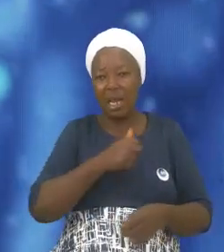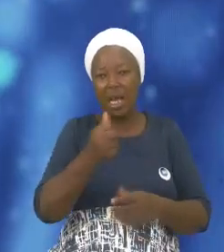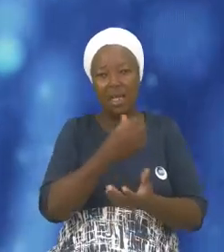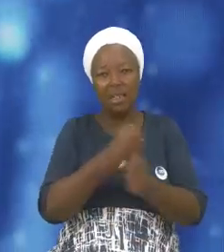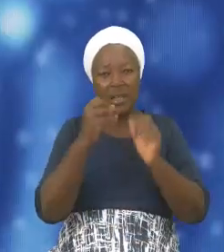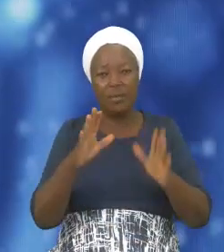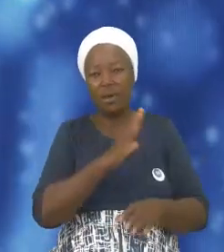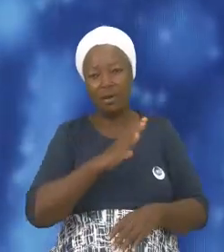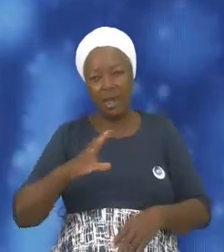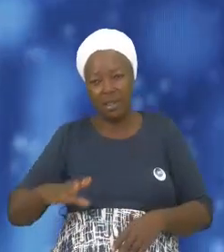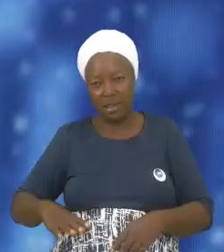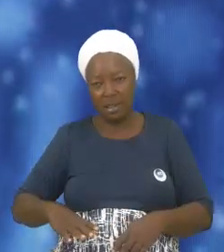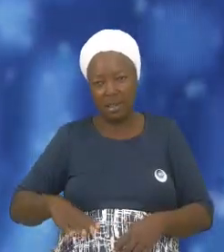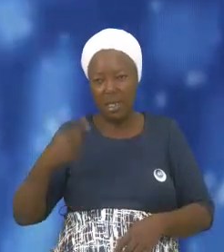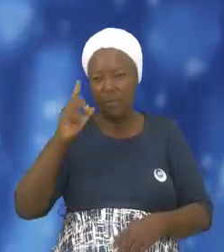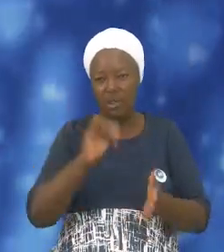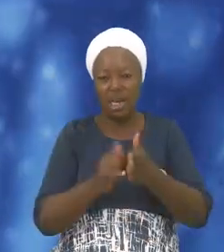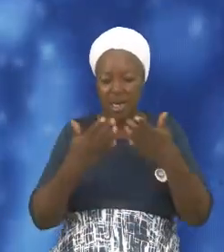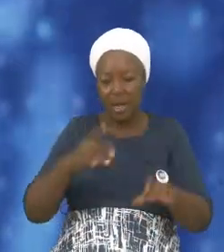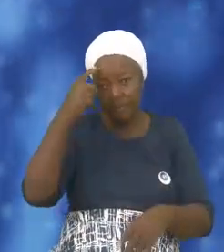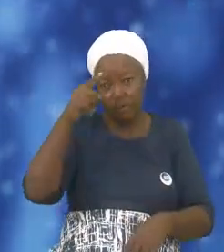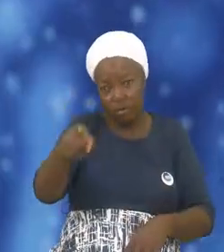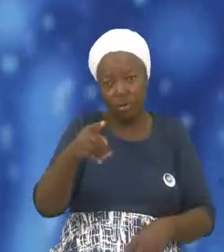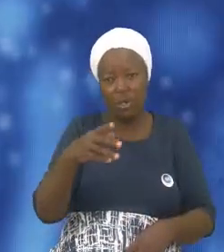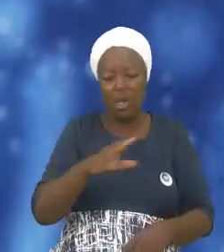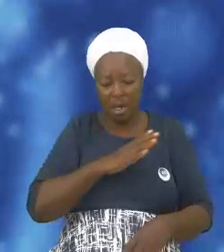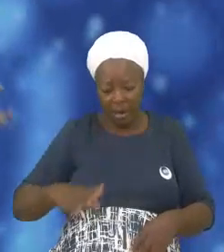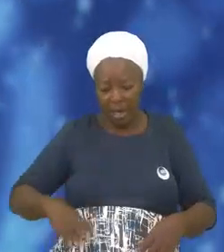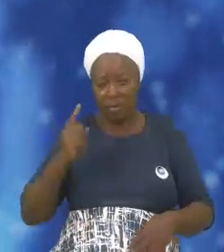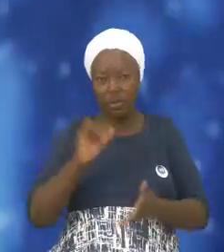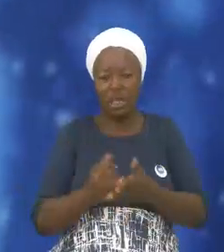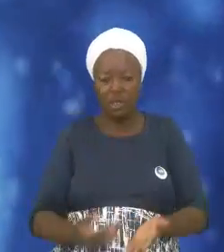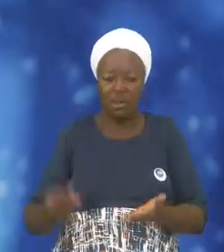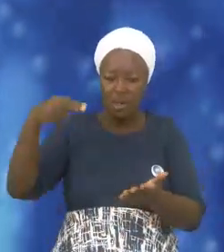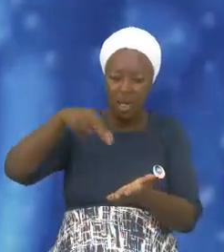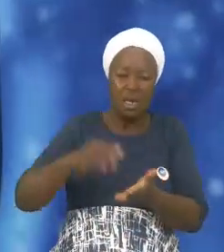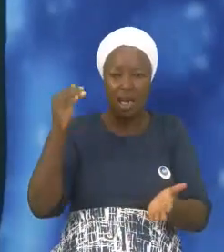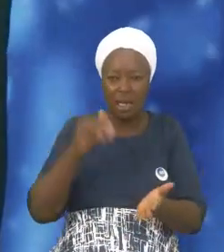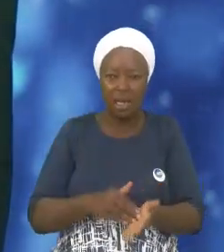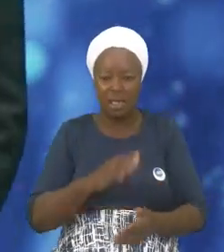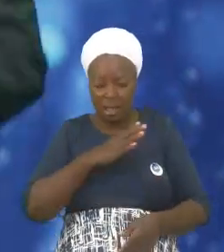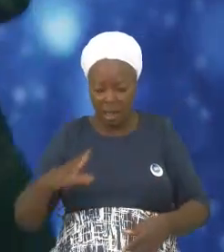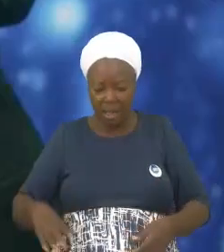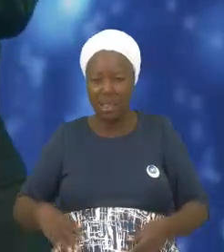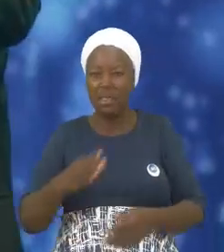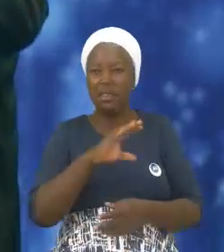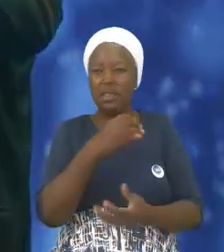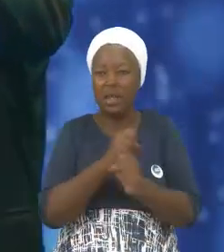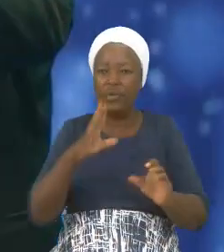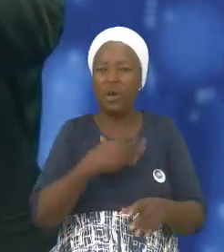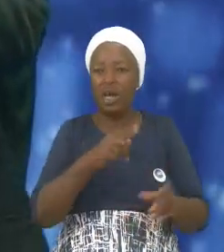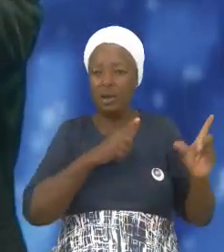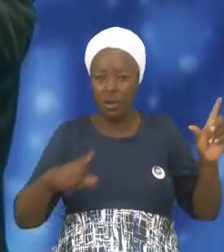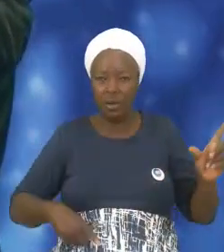Christ. The one who died for you, Christ. The one who rose again, Christ. Savior and Lord.